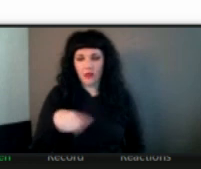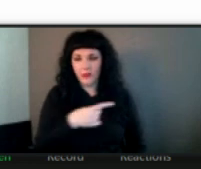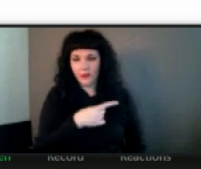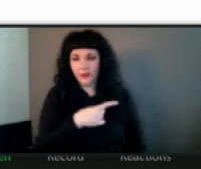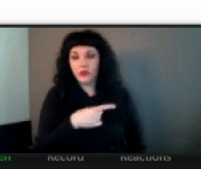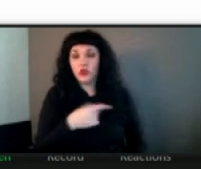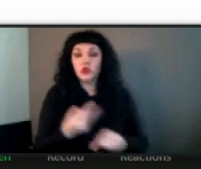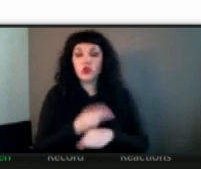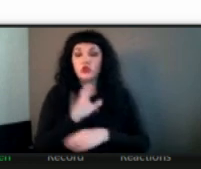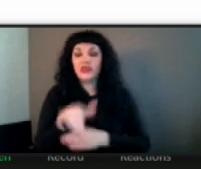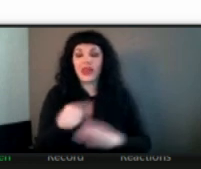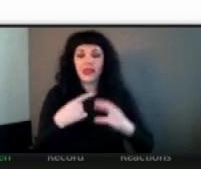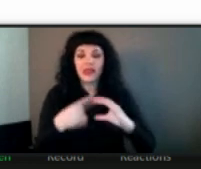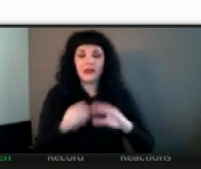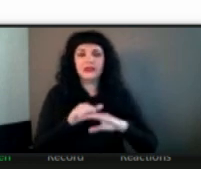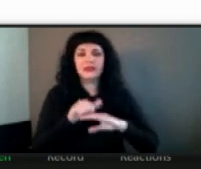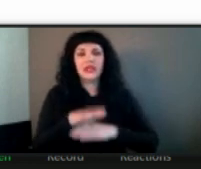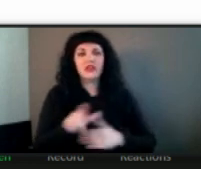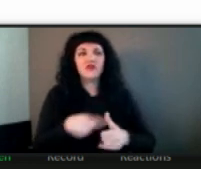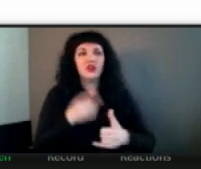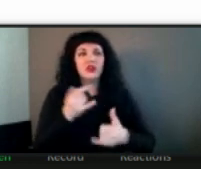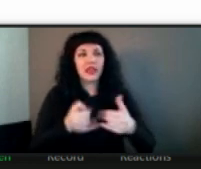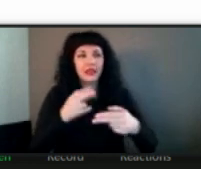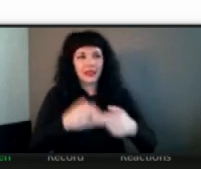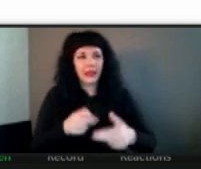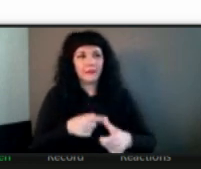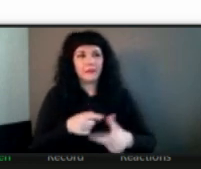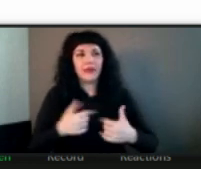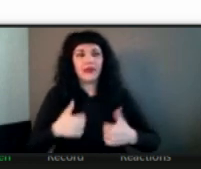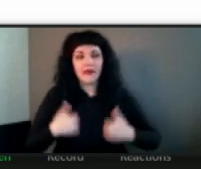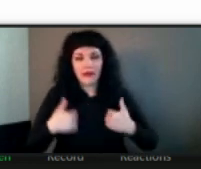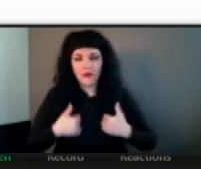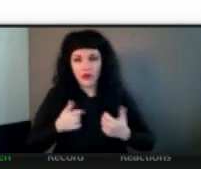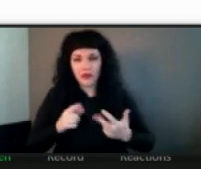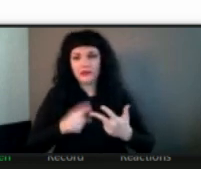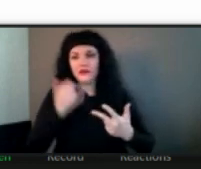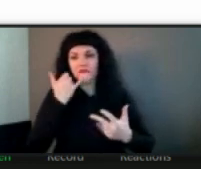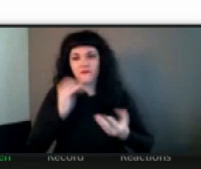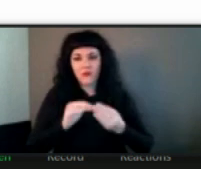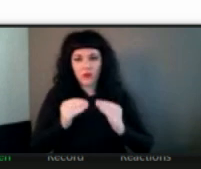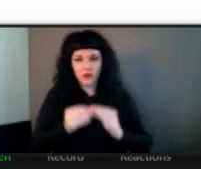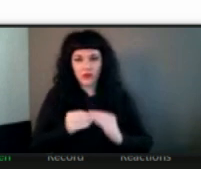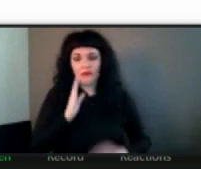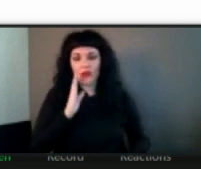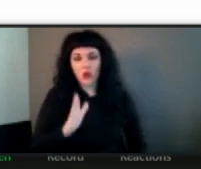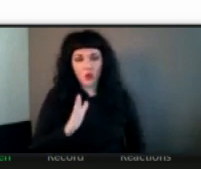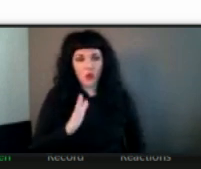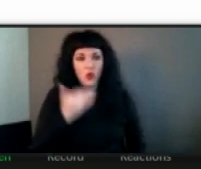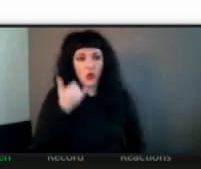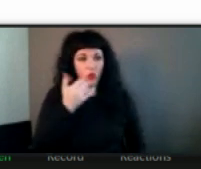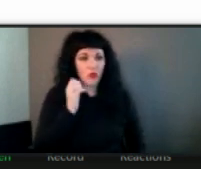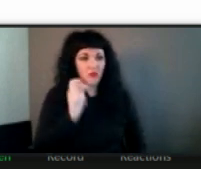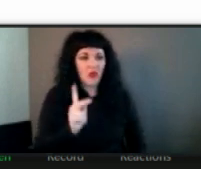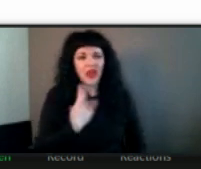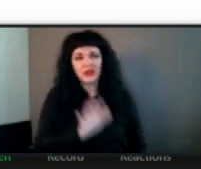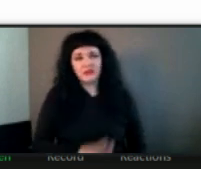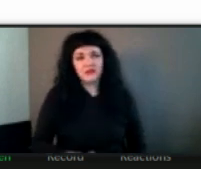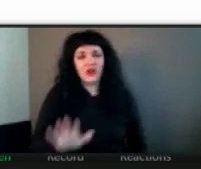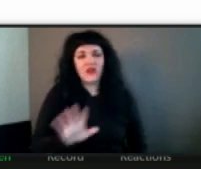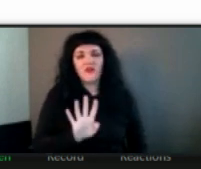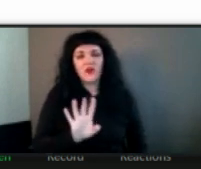their first and last name, the address, phone number, and then we should get back with the customer anywhere from 48 to 72 business